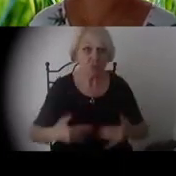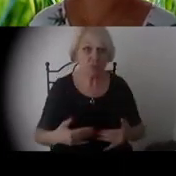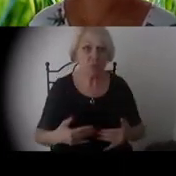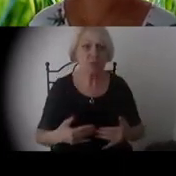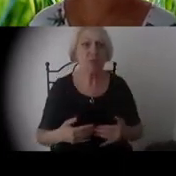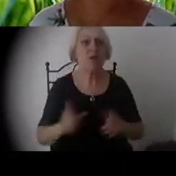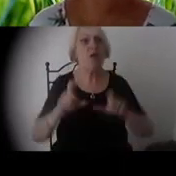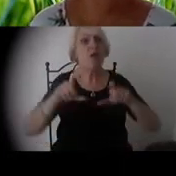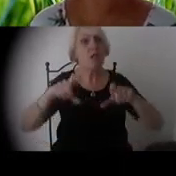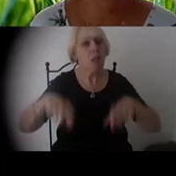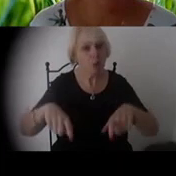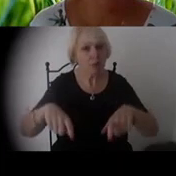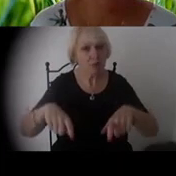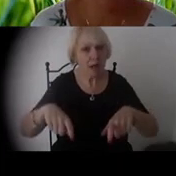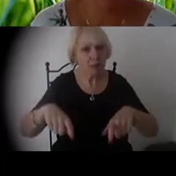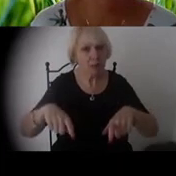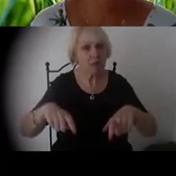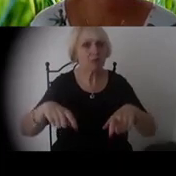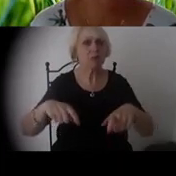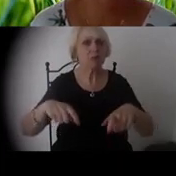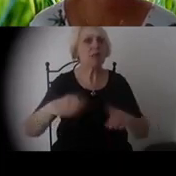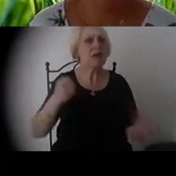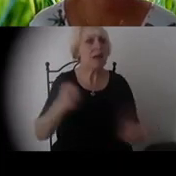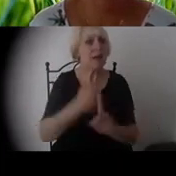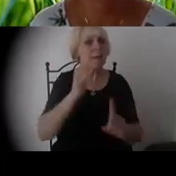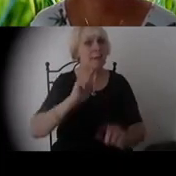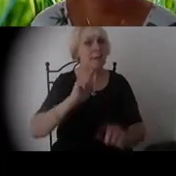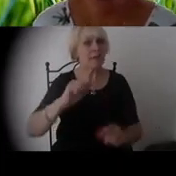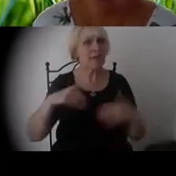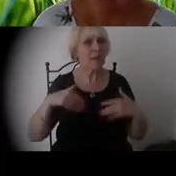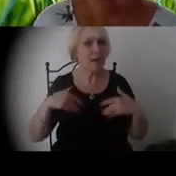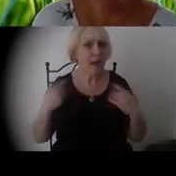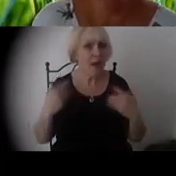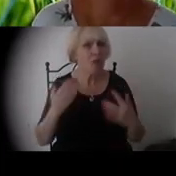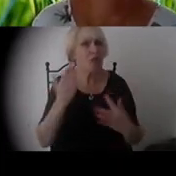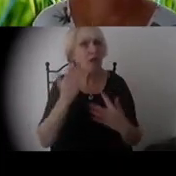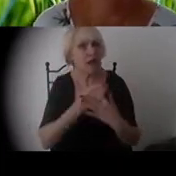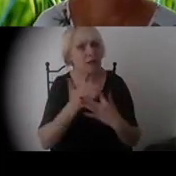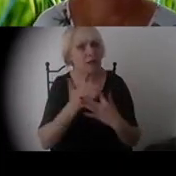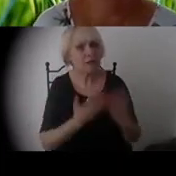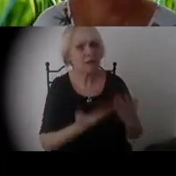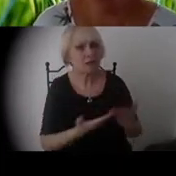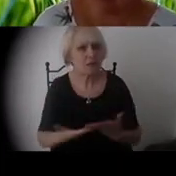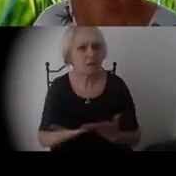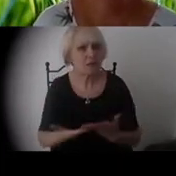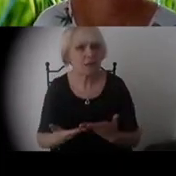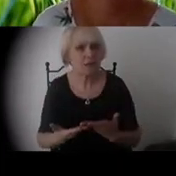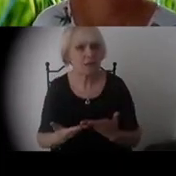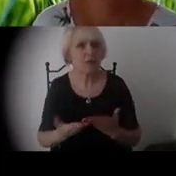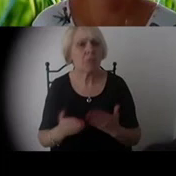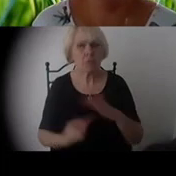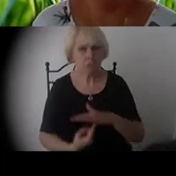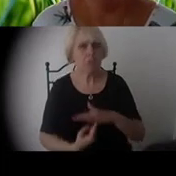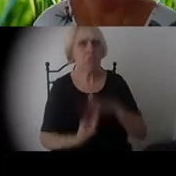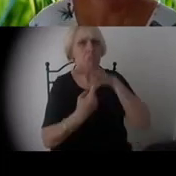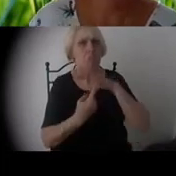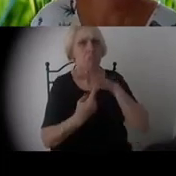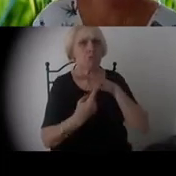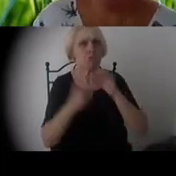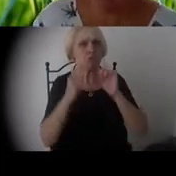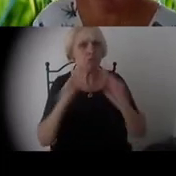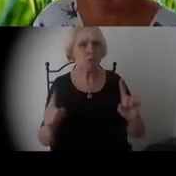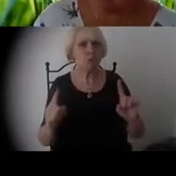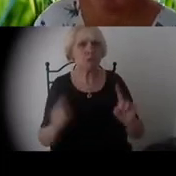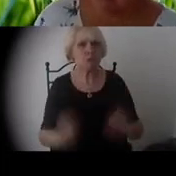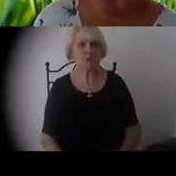Obviously lockdown and how that's impacting on their health and access to services. So an important report, if you want to access that, that's on our website. Sorry, that's